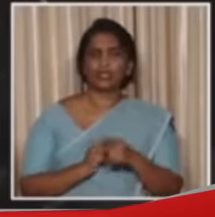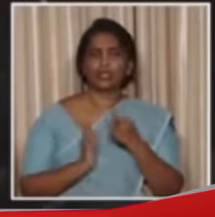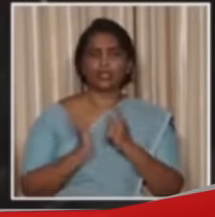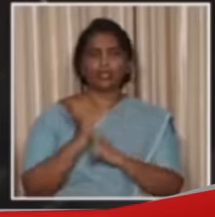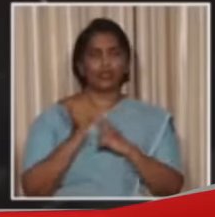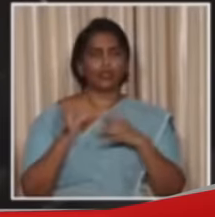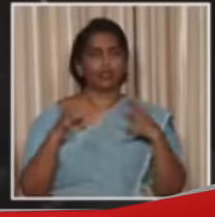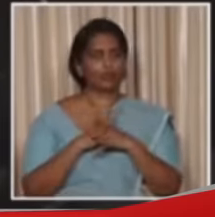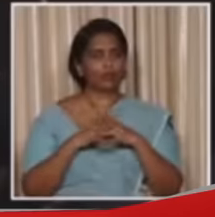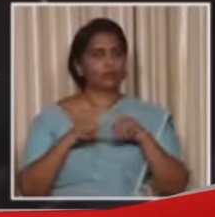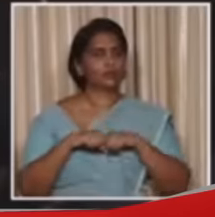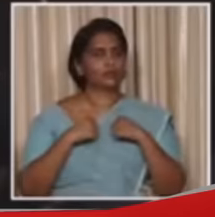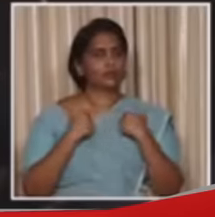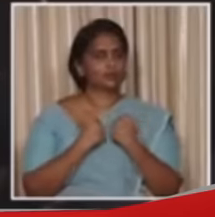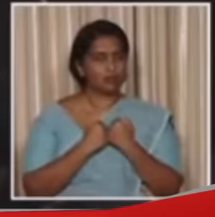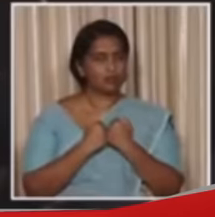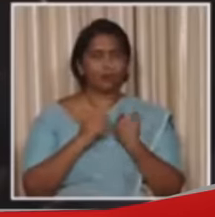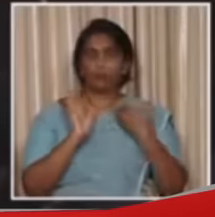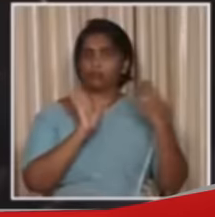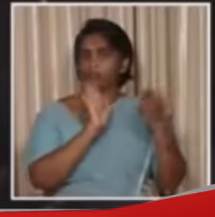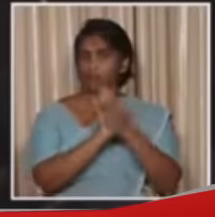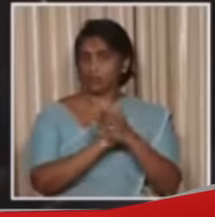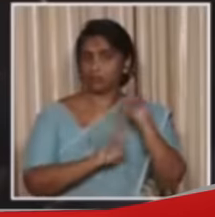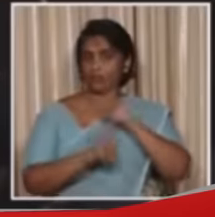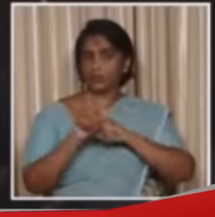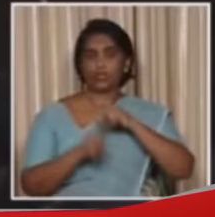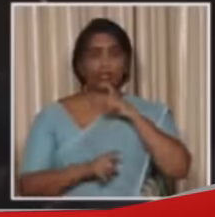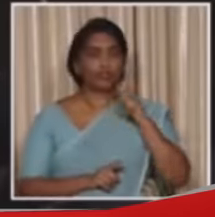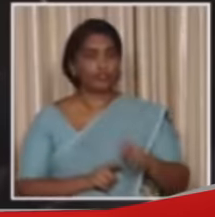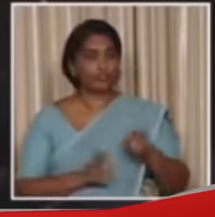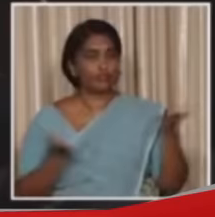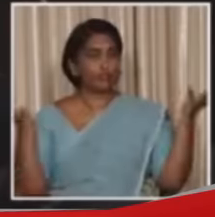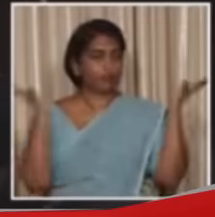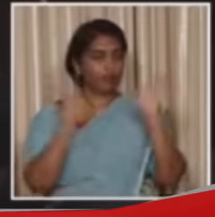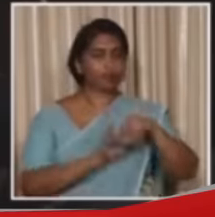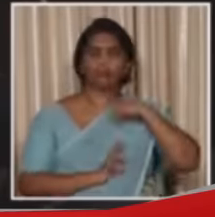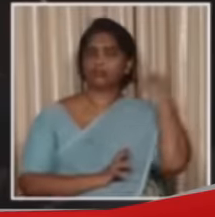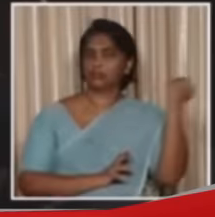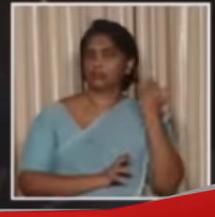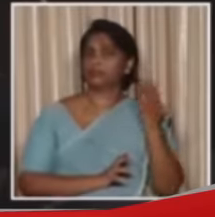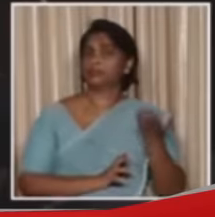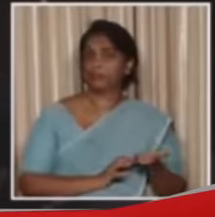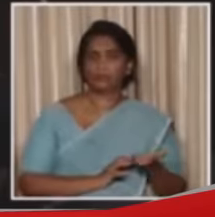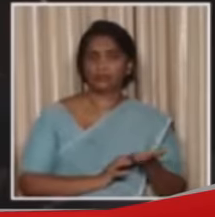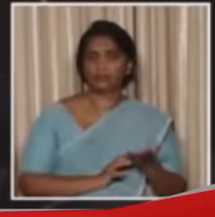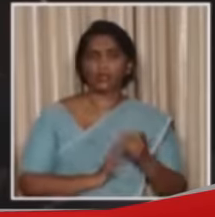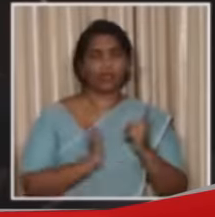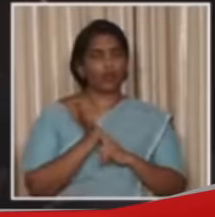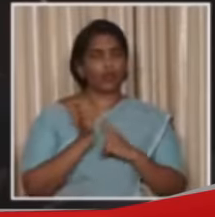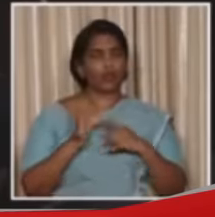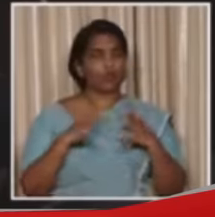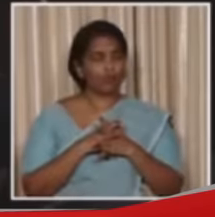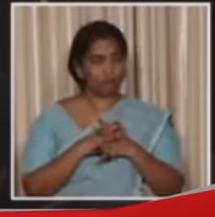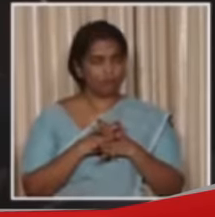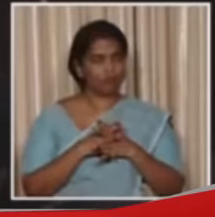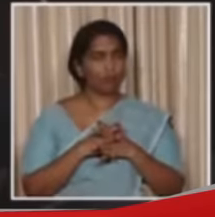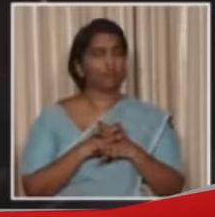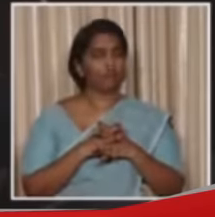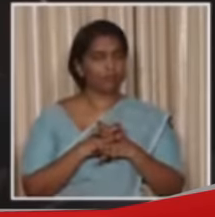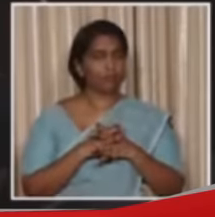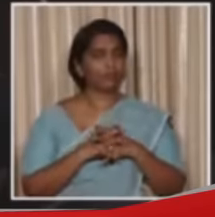a law conference, that he's also saying that elections are unnecessary, that people have people do not want elections.